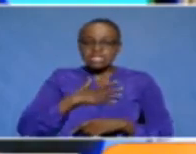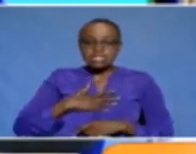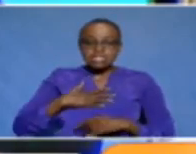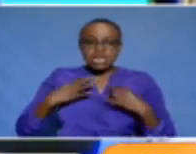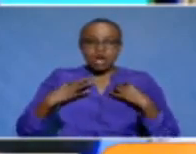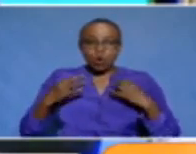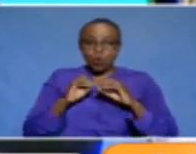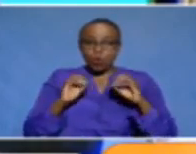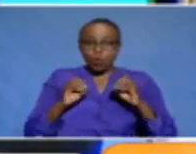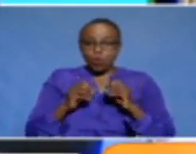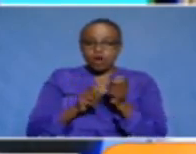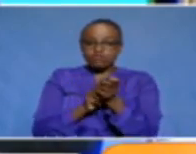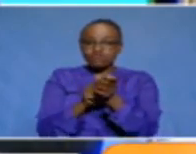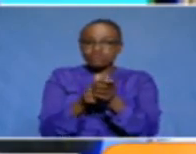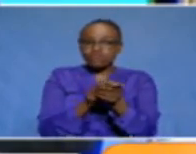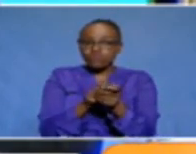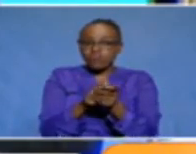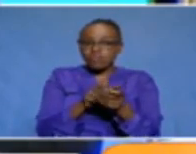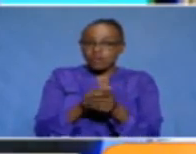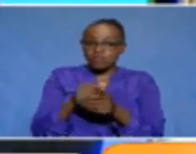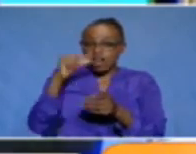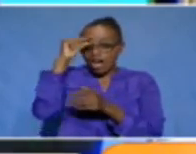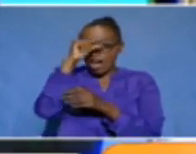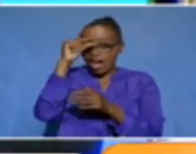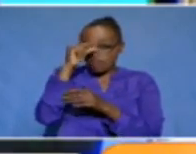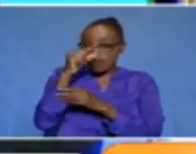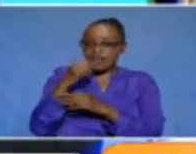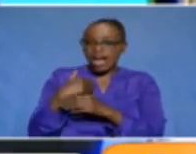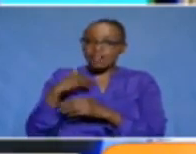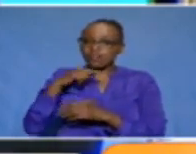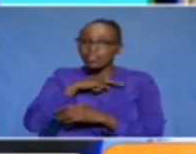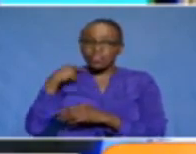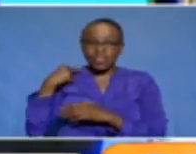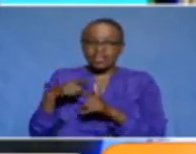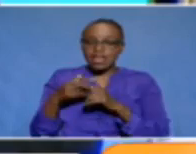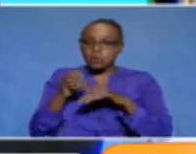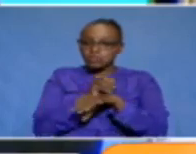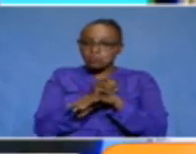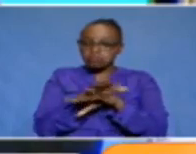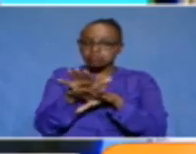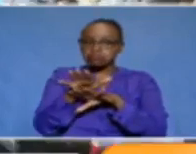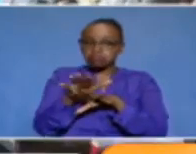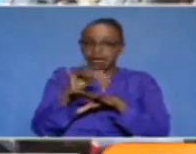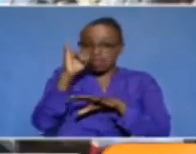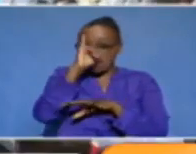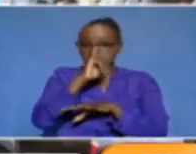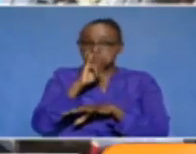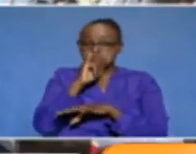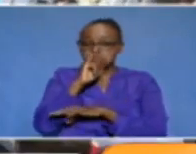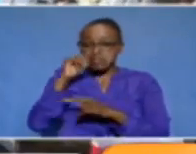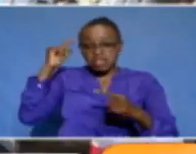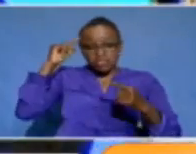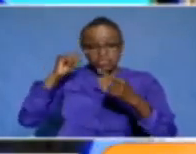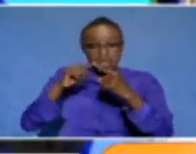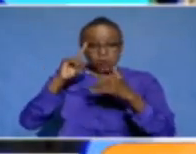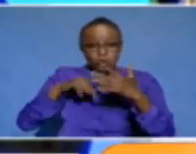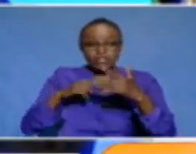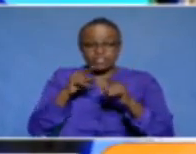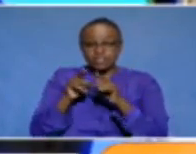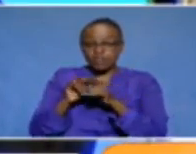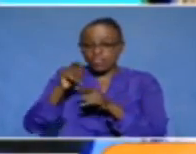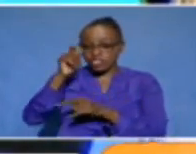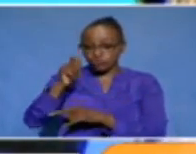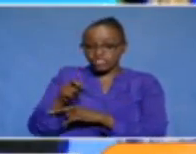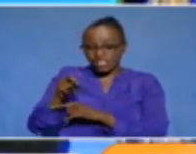Maraga massaging the shoulders of a governor charged with murder went viral. The image was meant to suggest that the